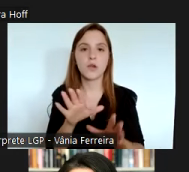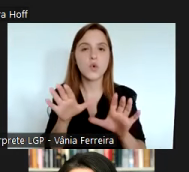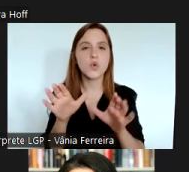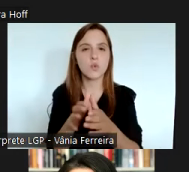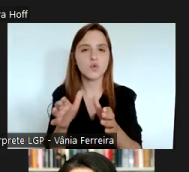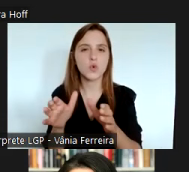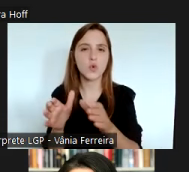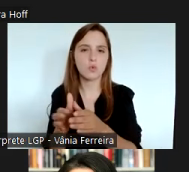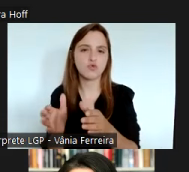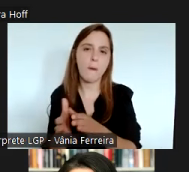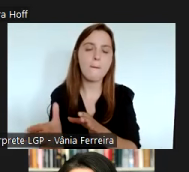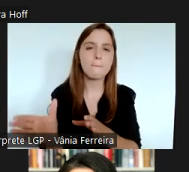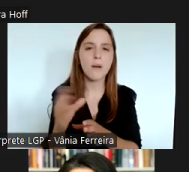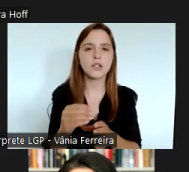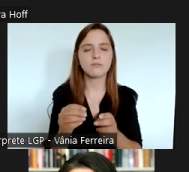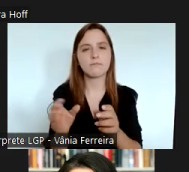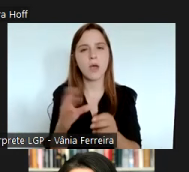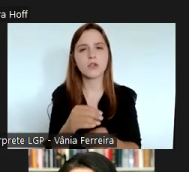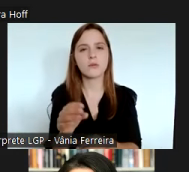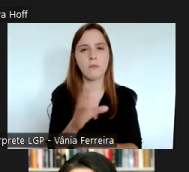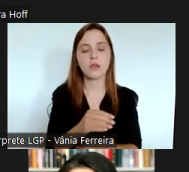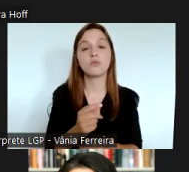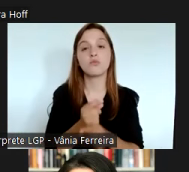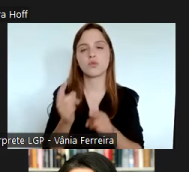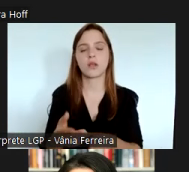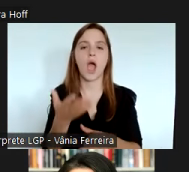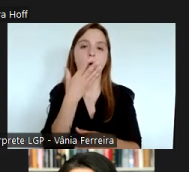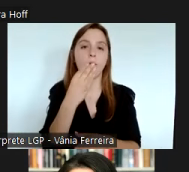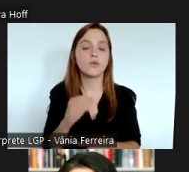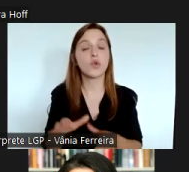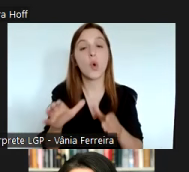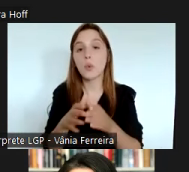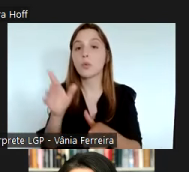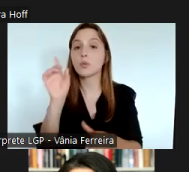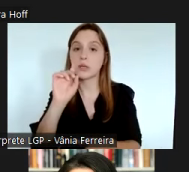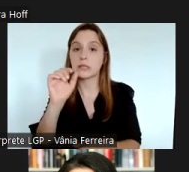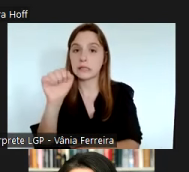conversation, because of course students are an important group, but